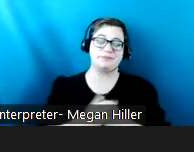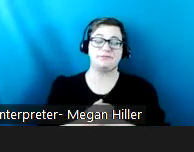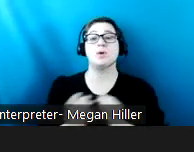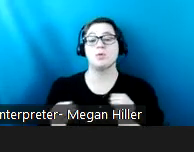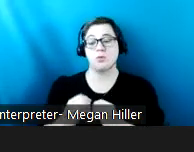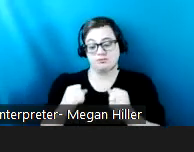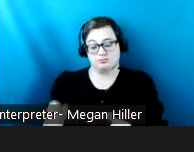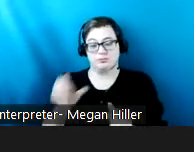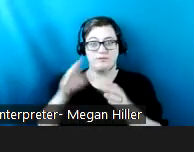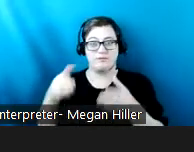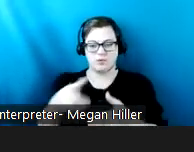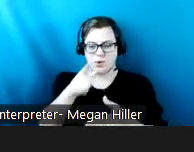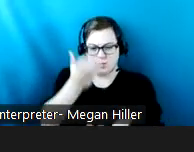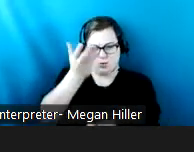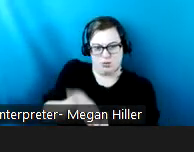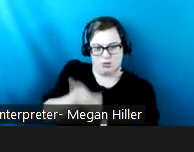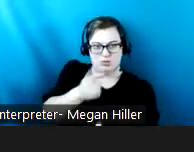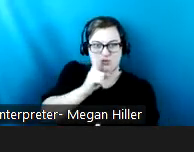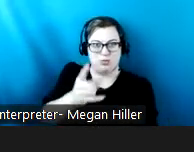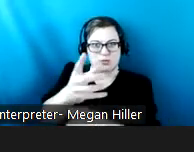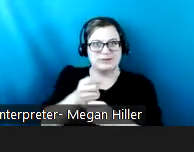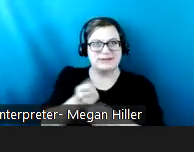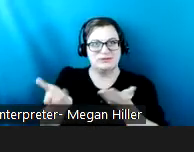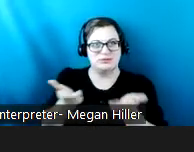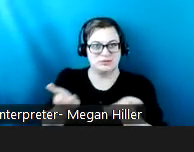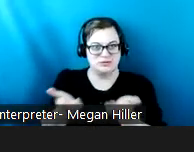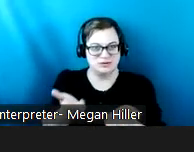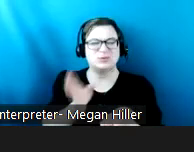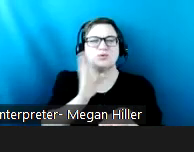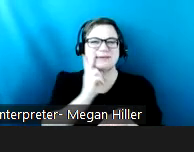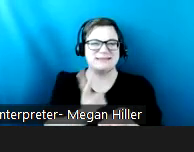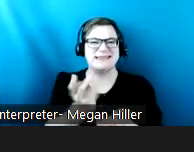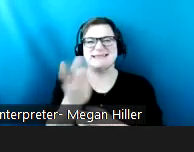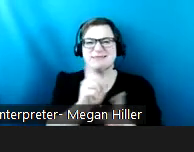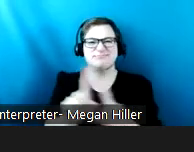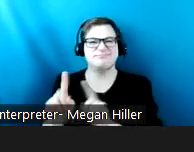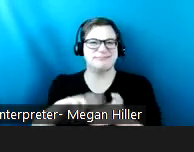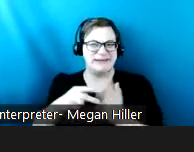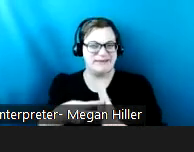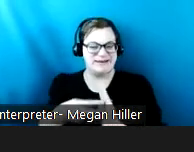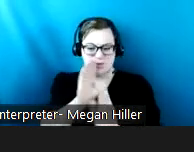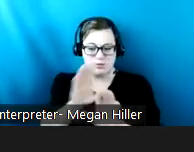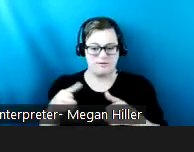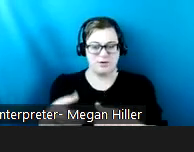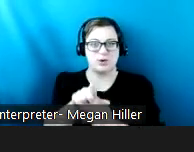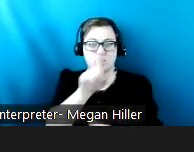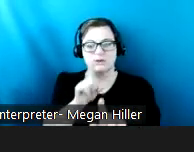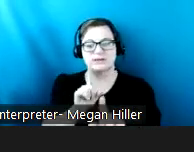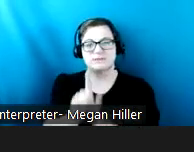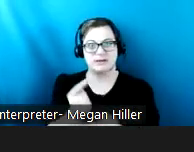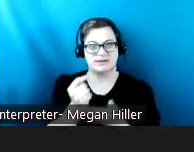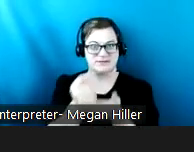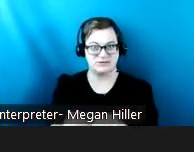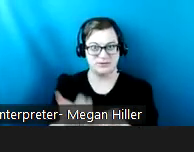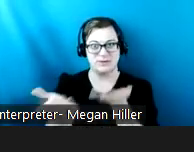the person receiving services. You will see several definitions that are focused on responsive treatment services and